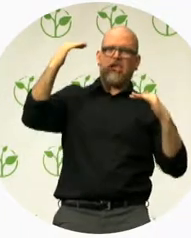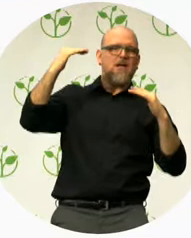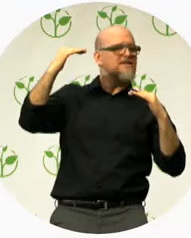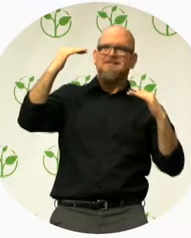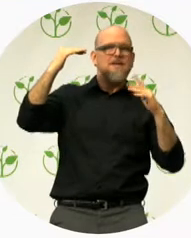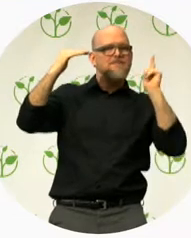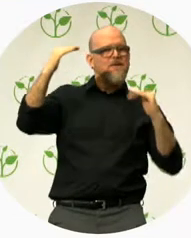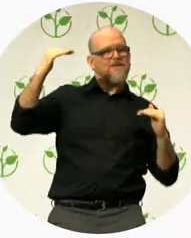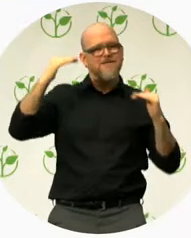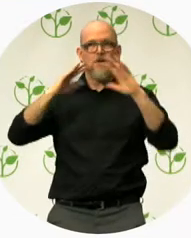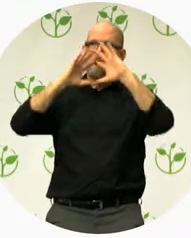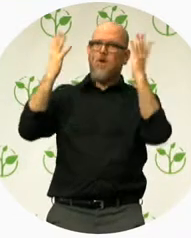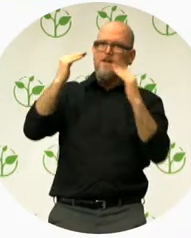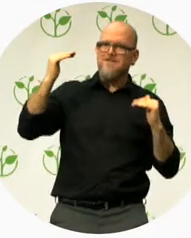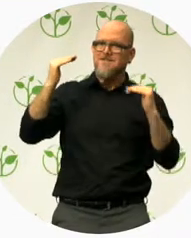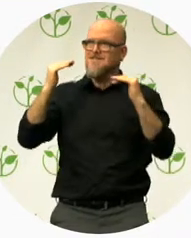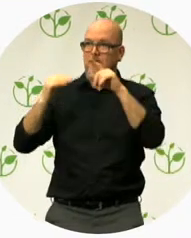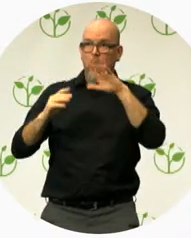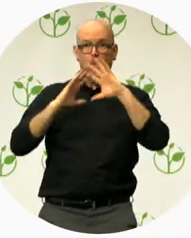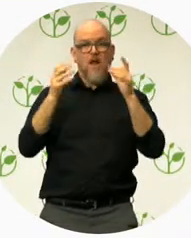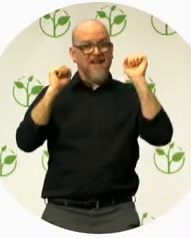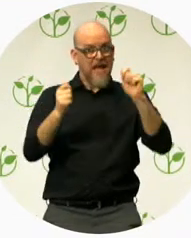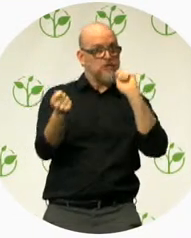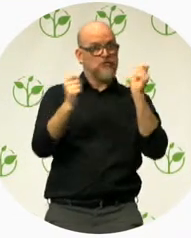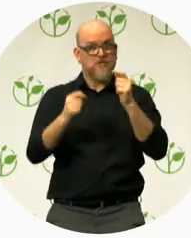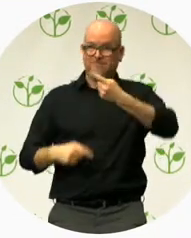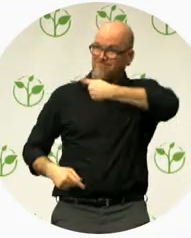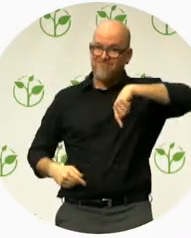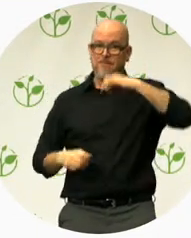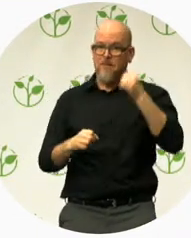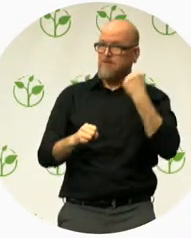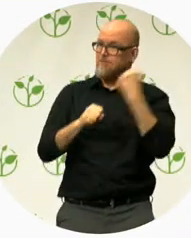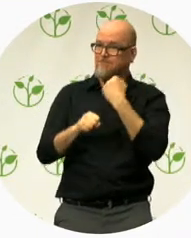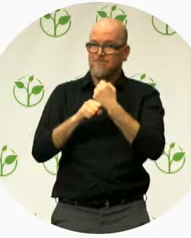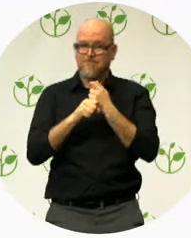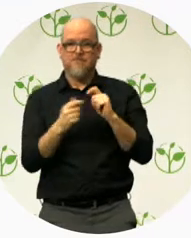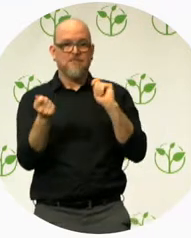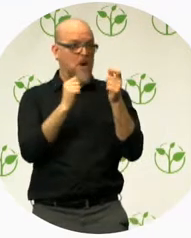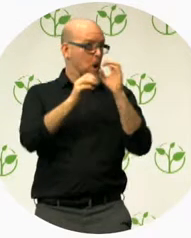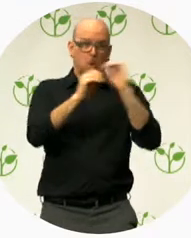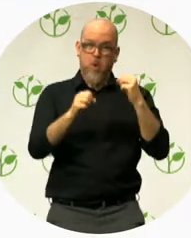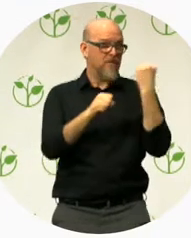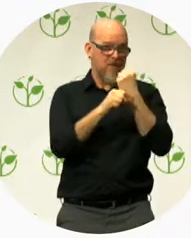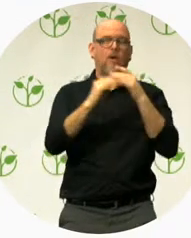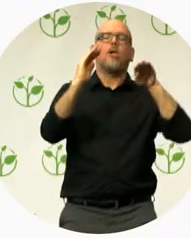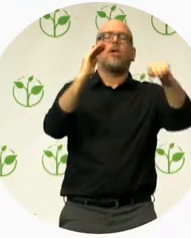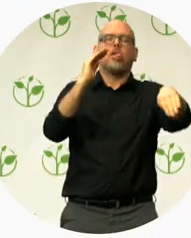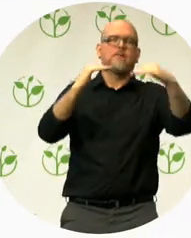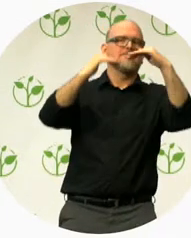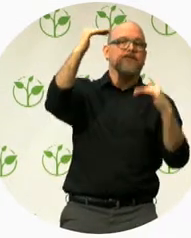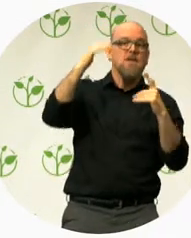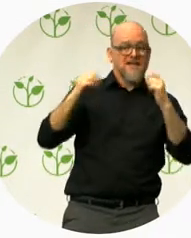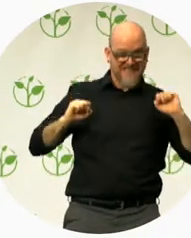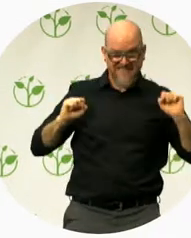to change or not? And the world is now being divided between